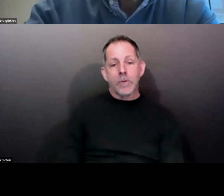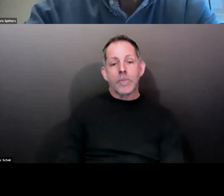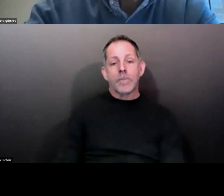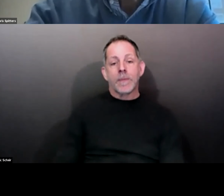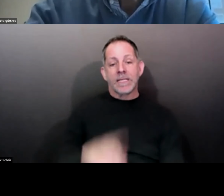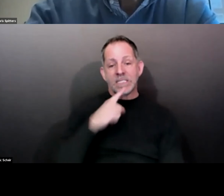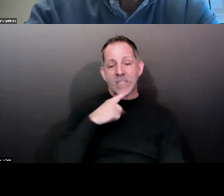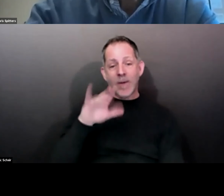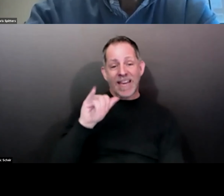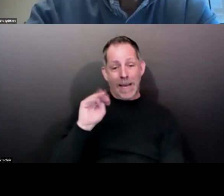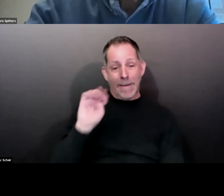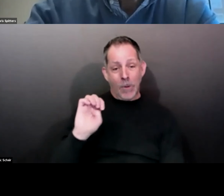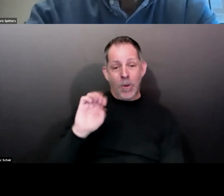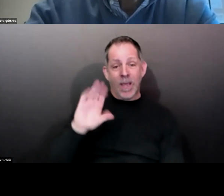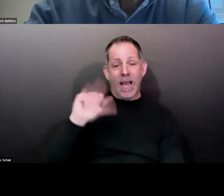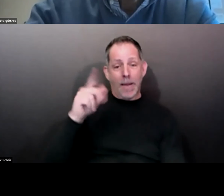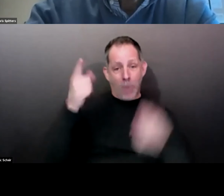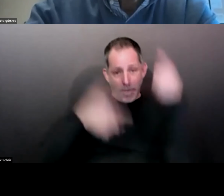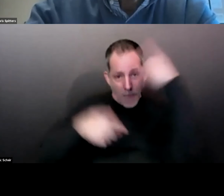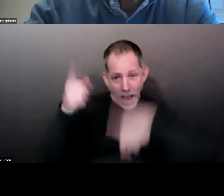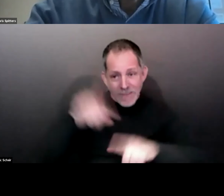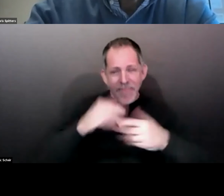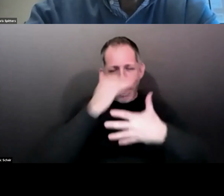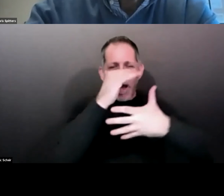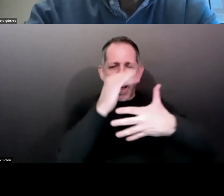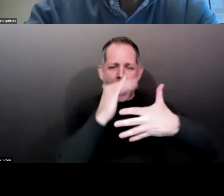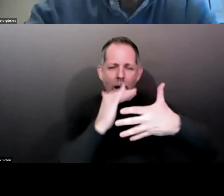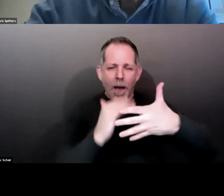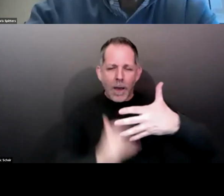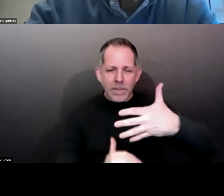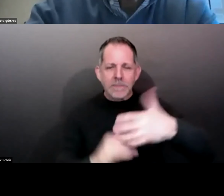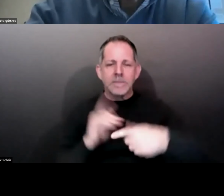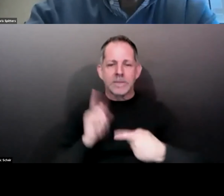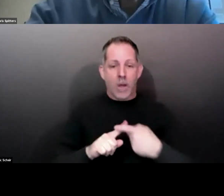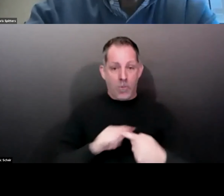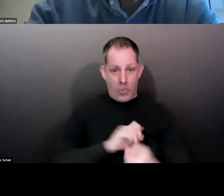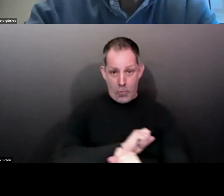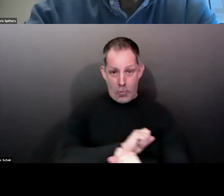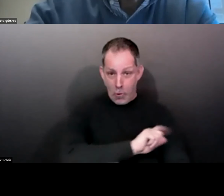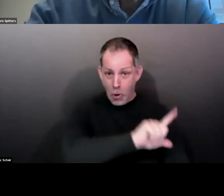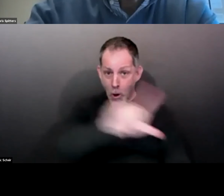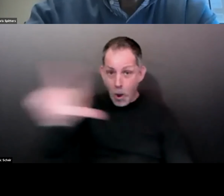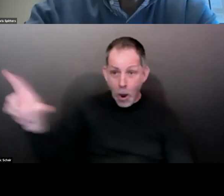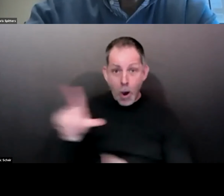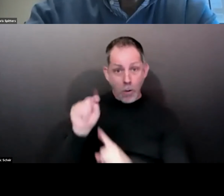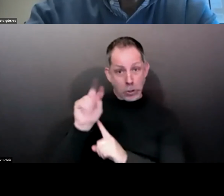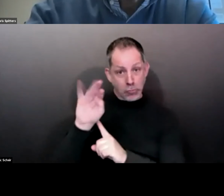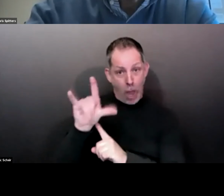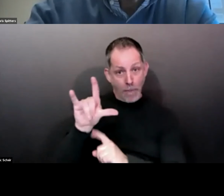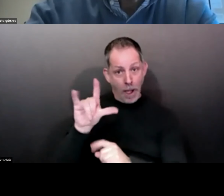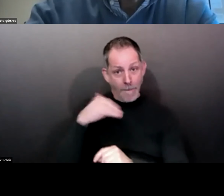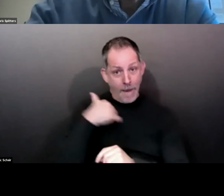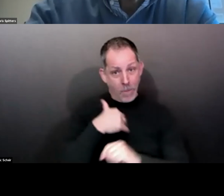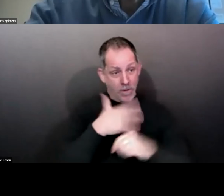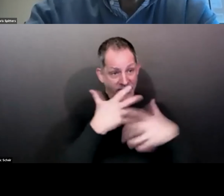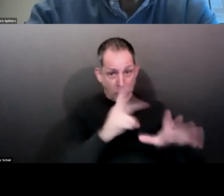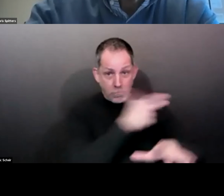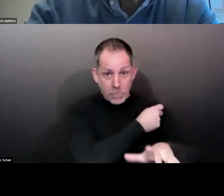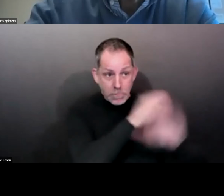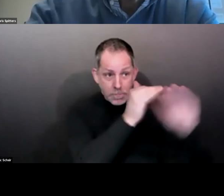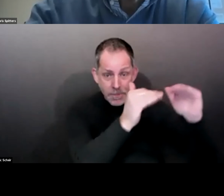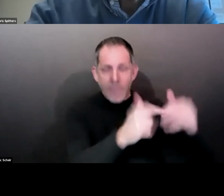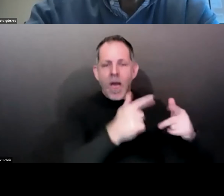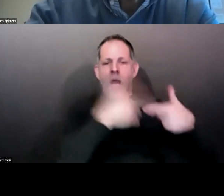offered it to every tribal member. After that, we vaccinated our other natives in